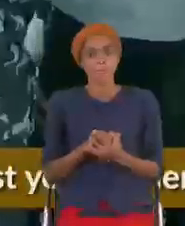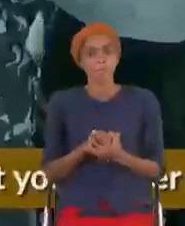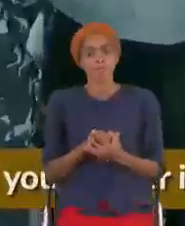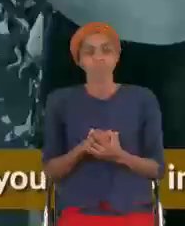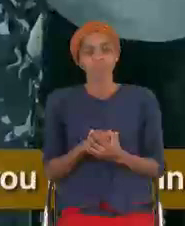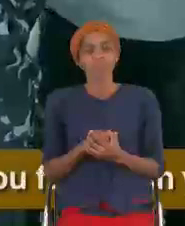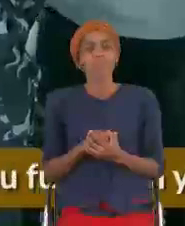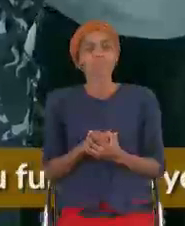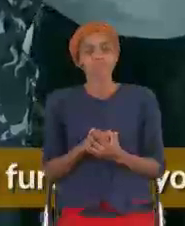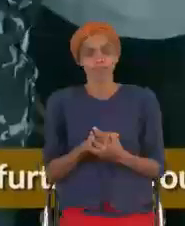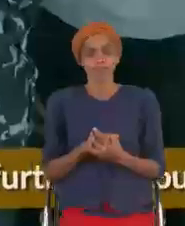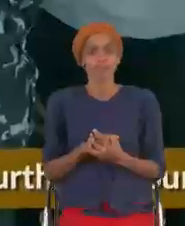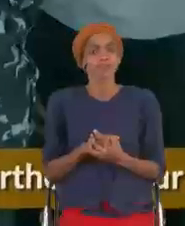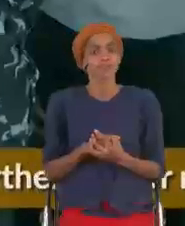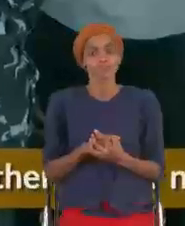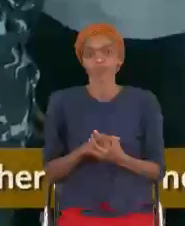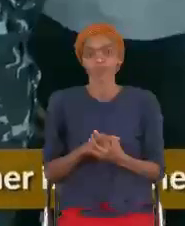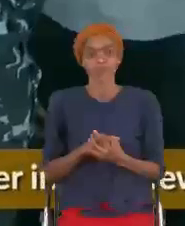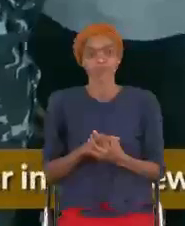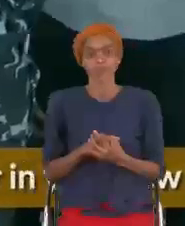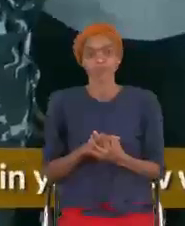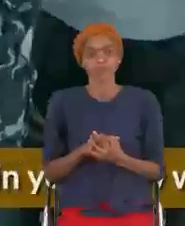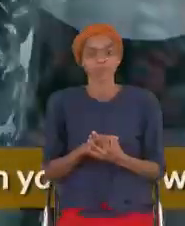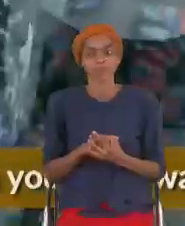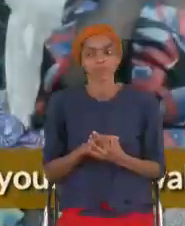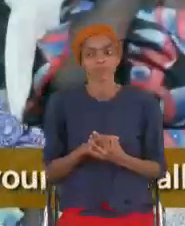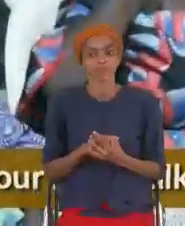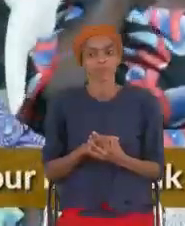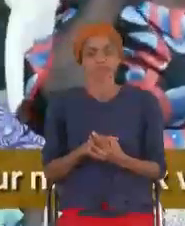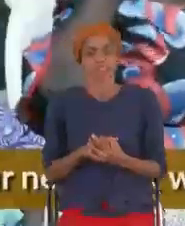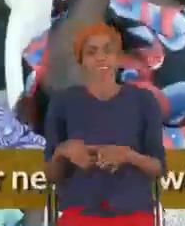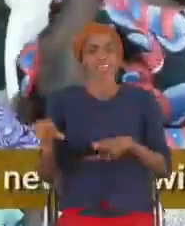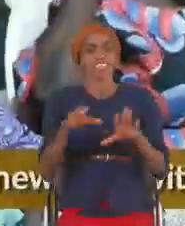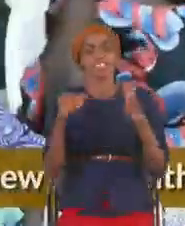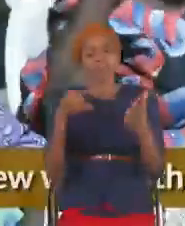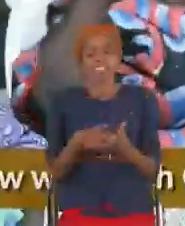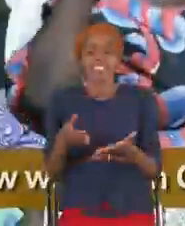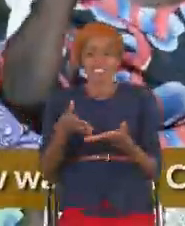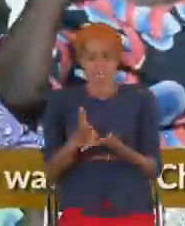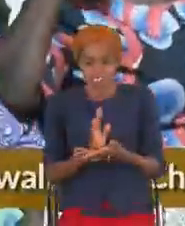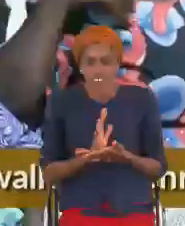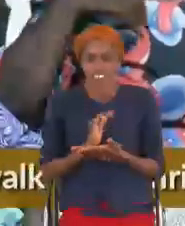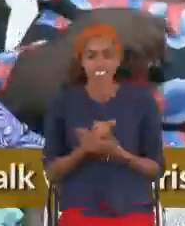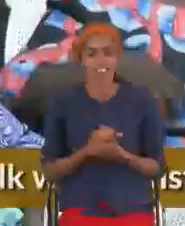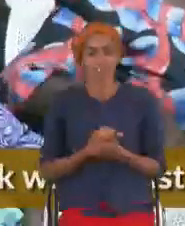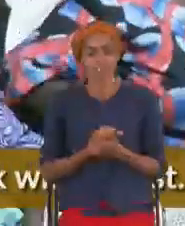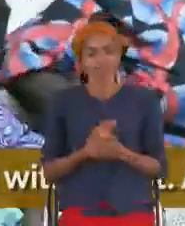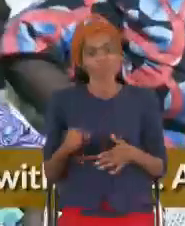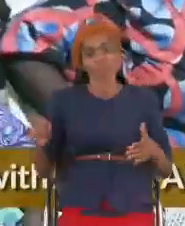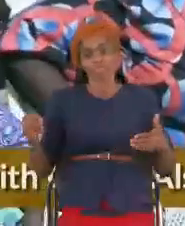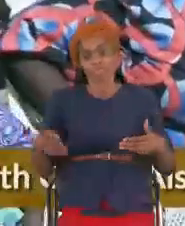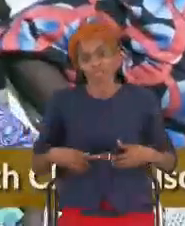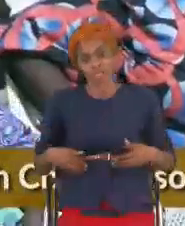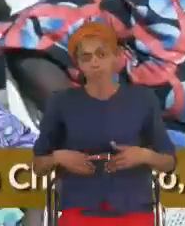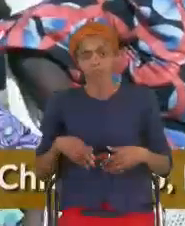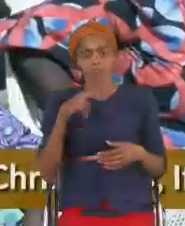there. Please do it correctly. To the youth hall by my left-hand side, there are people there